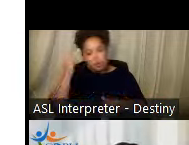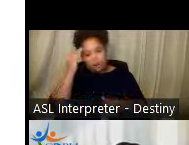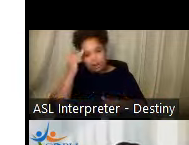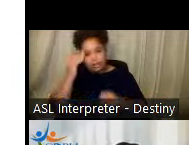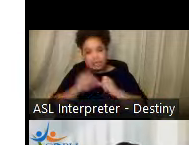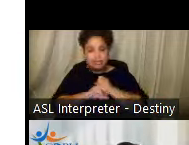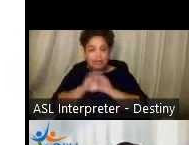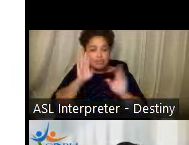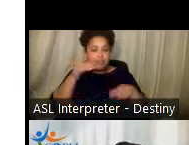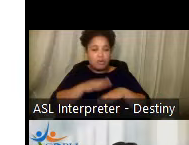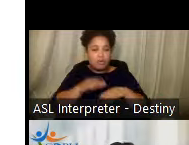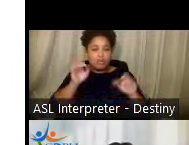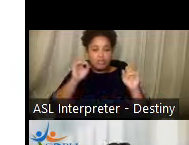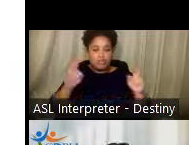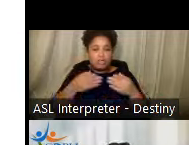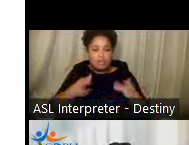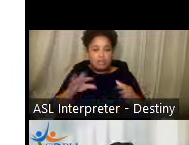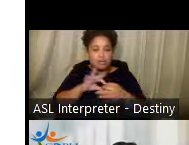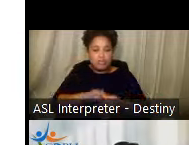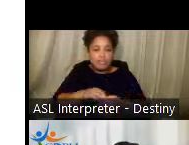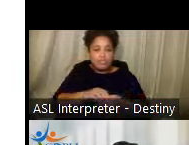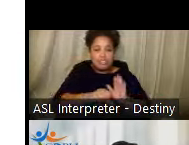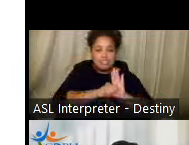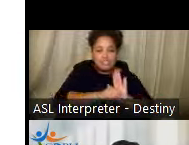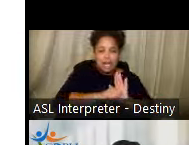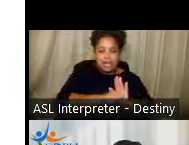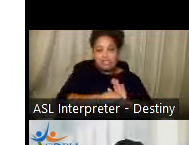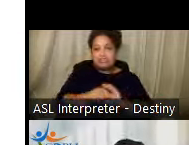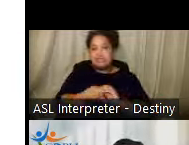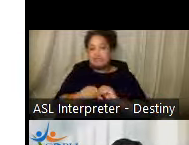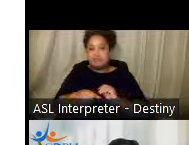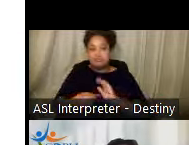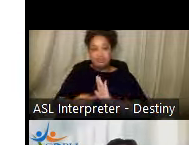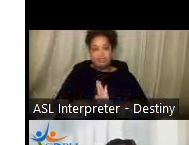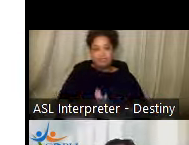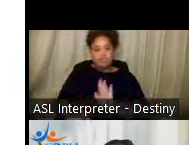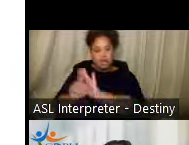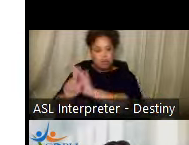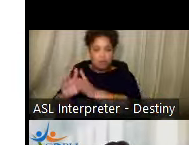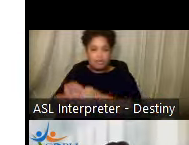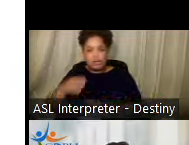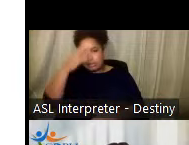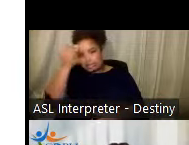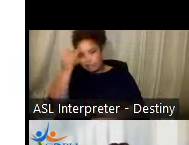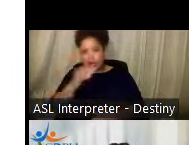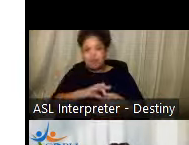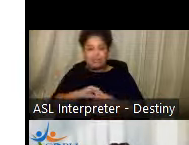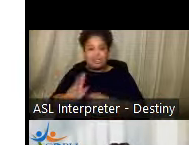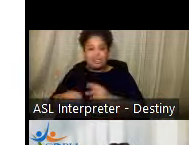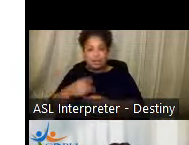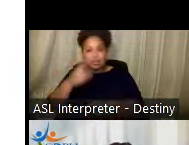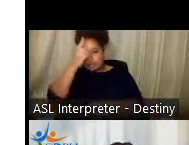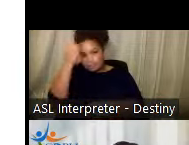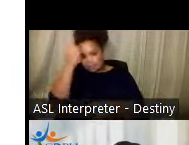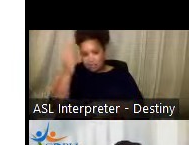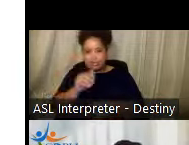focused on educating the public on the signs and symptoms of the Alzheimer's disease and related dementia. And so we're really excited.